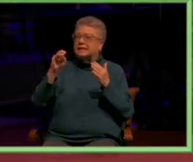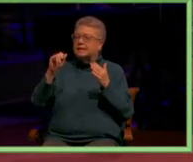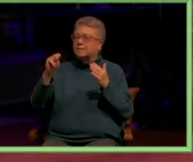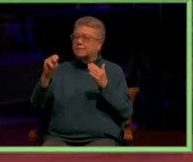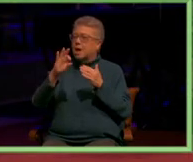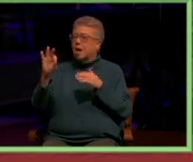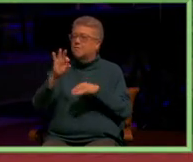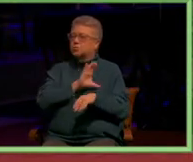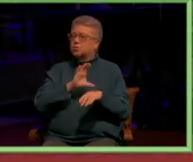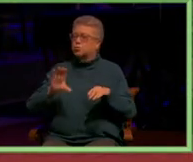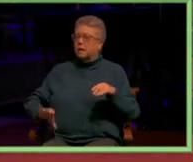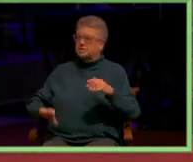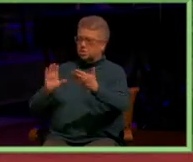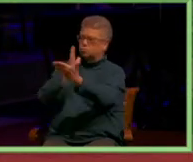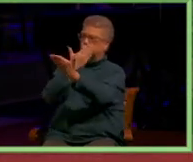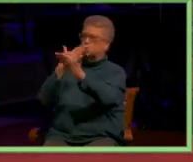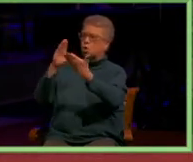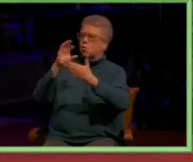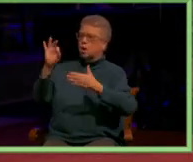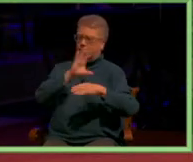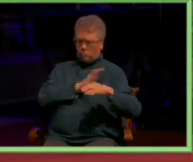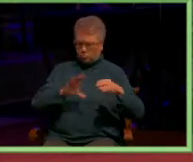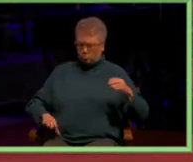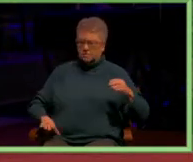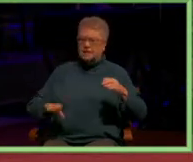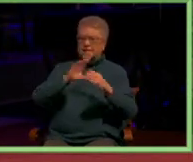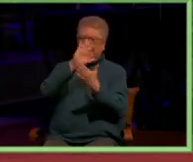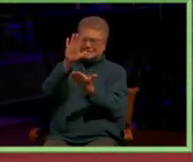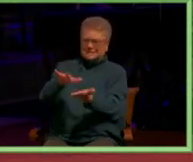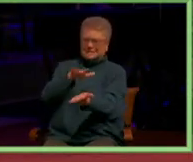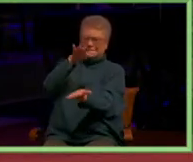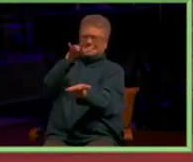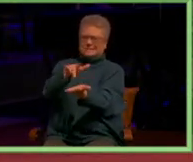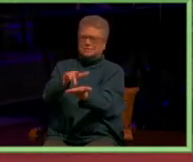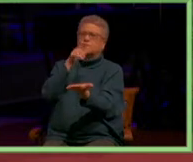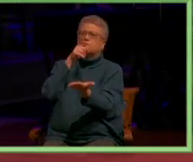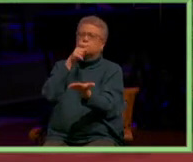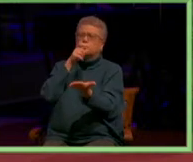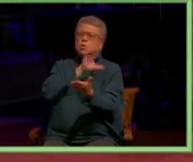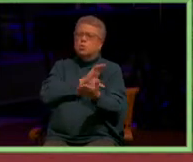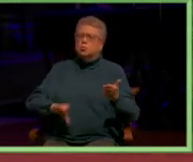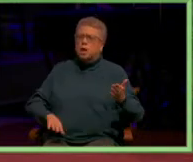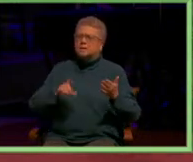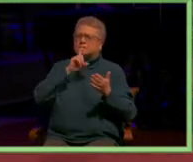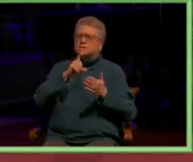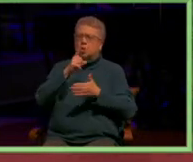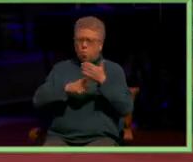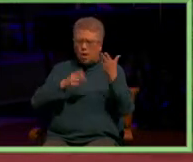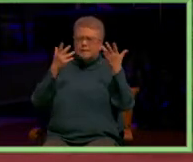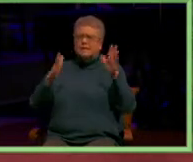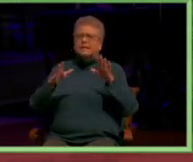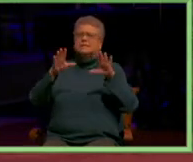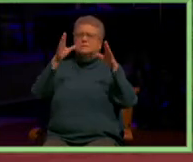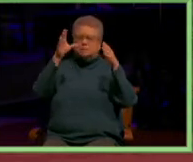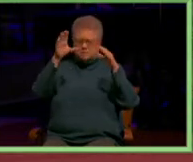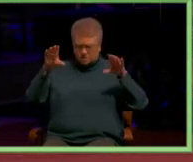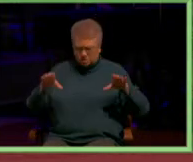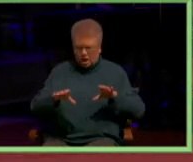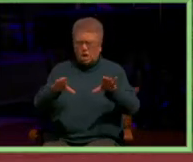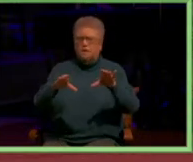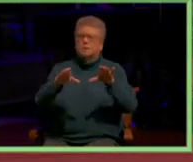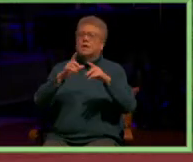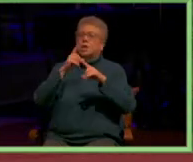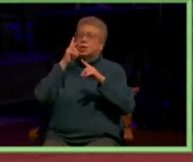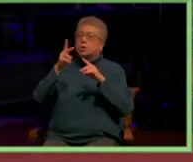It is the centerpiece of the doctrine, of the theology of who Christ is and what he has done. All believers should find in their Bible